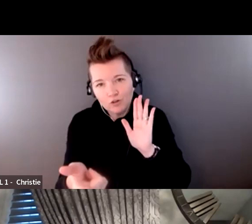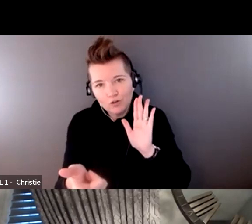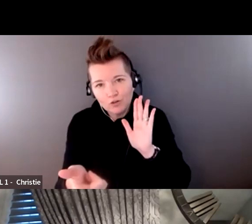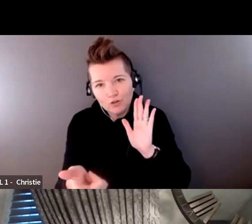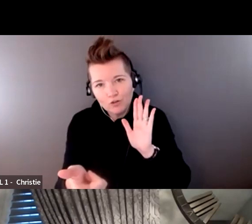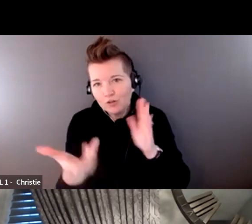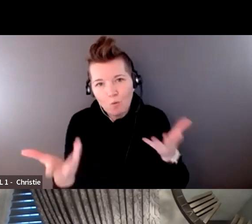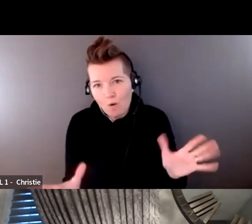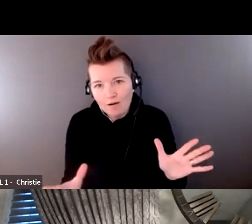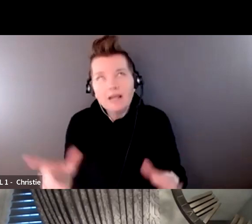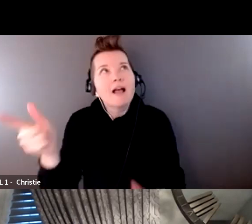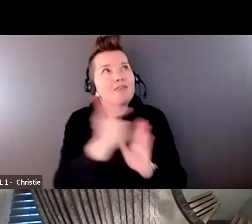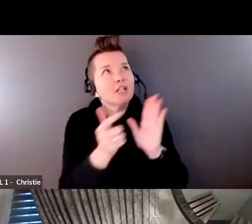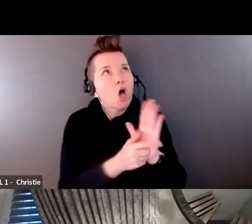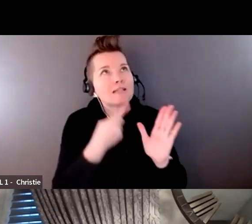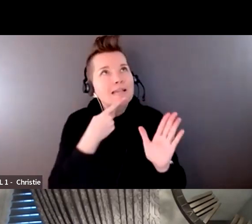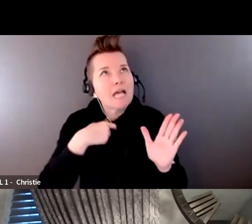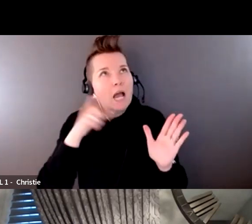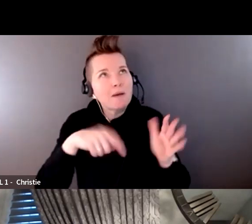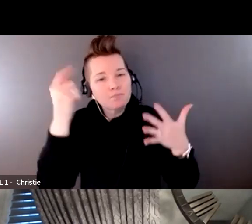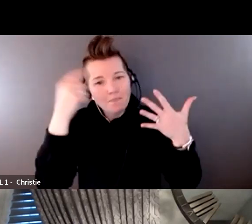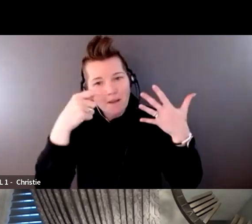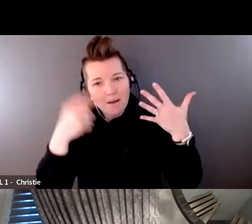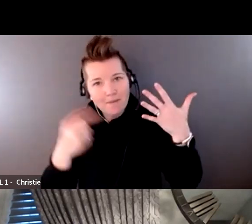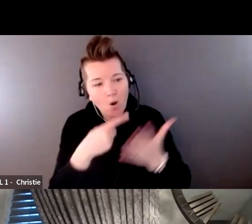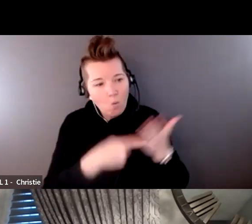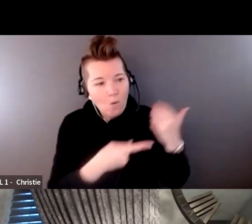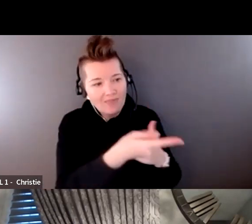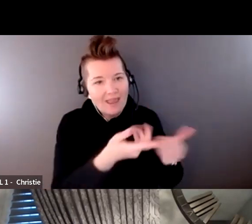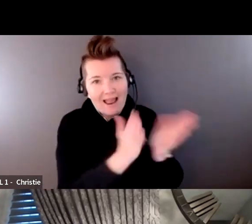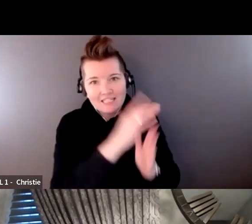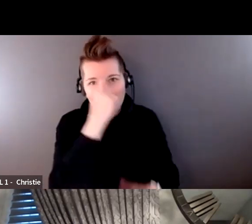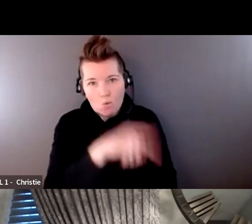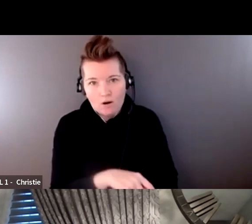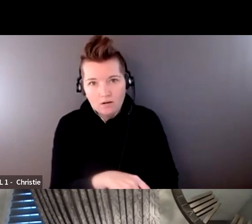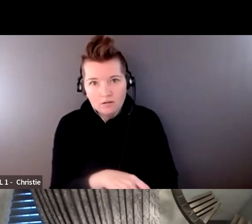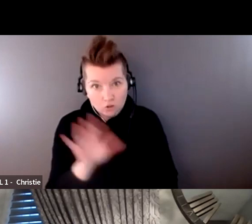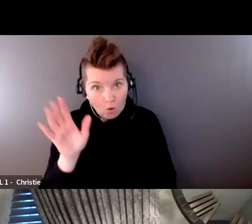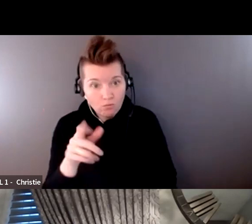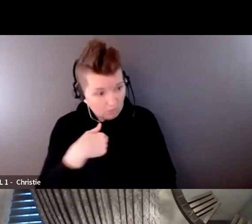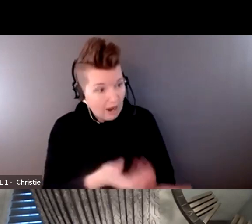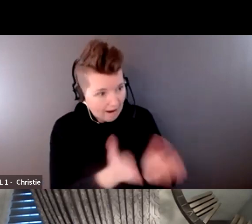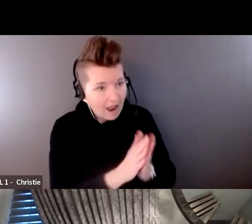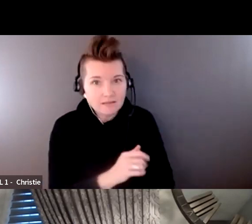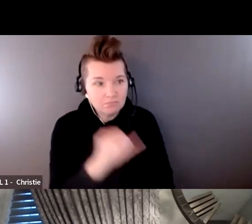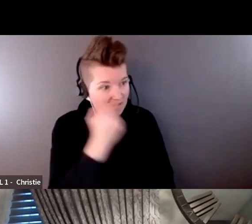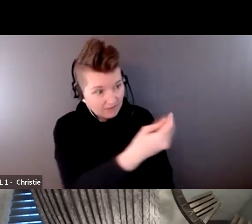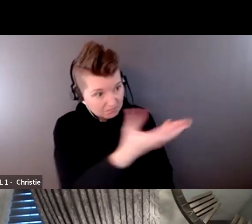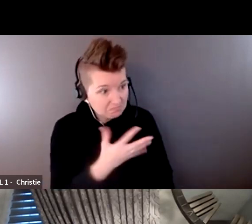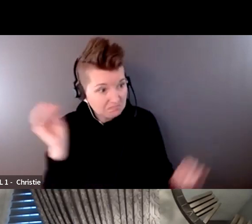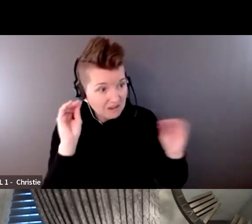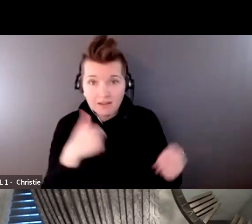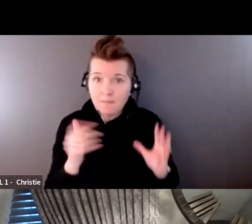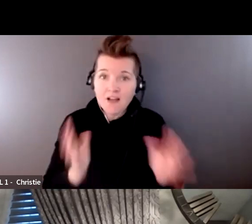the law says I need to accommodate whatever they ask for. So I ask them what they need. And if they don't tell me, I'm fine, right?